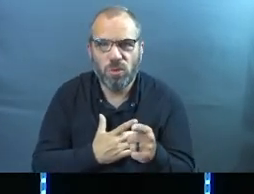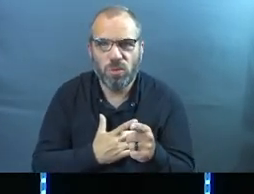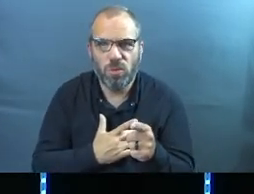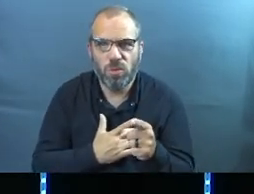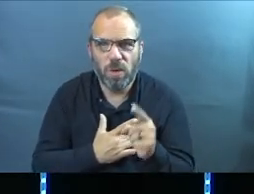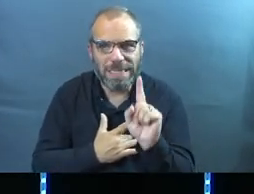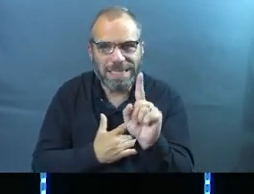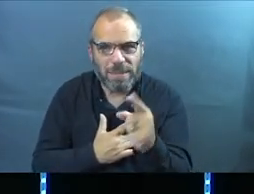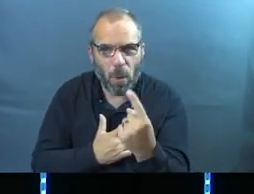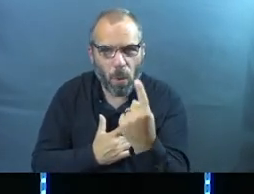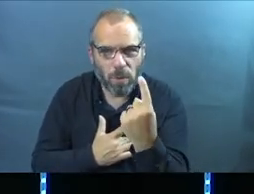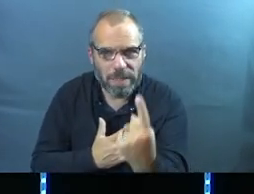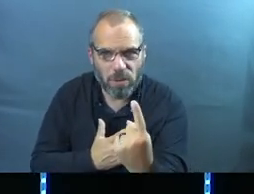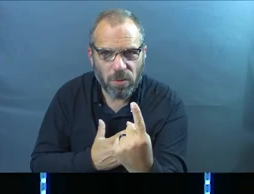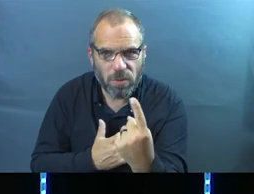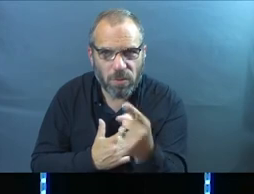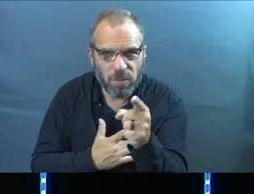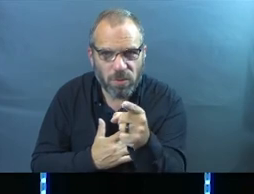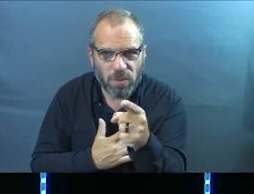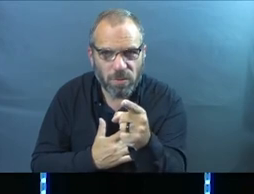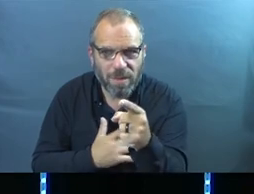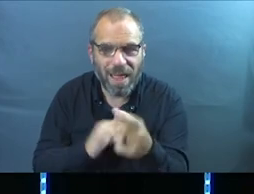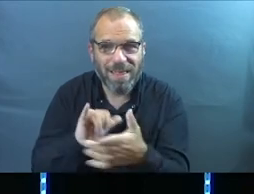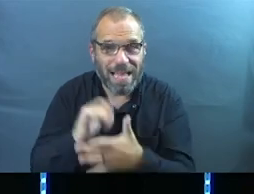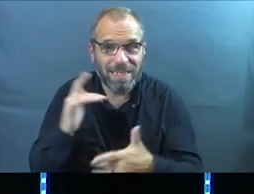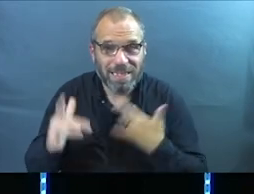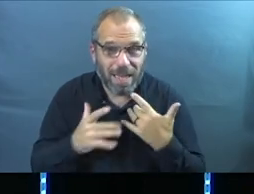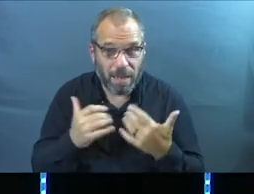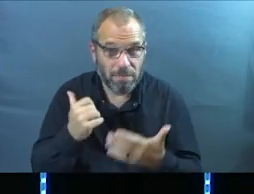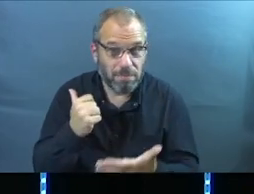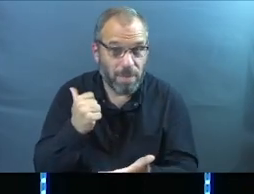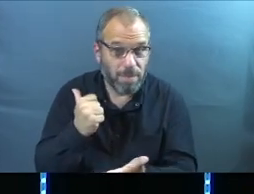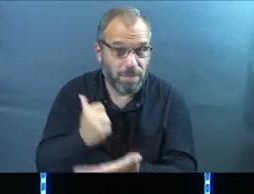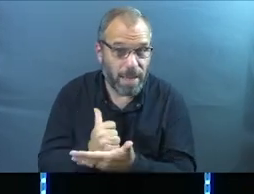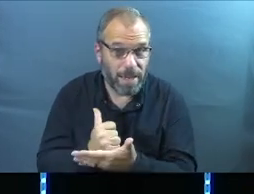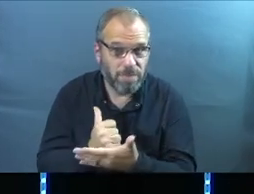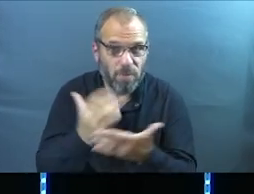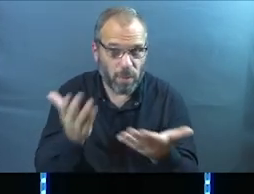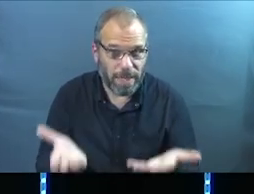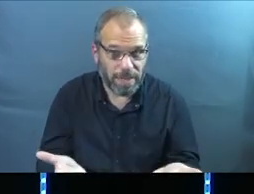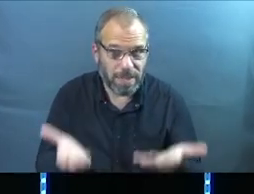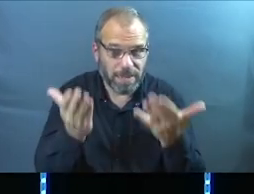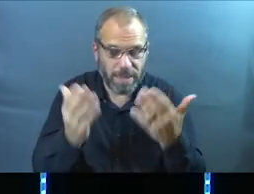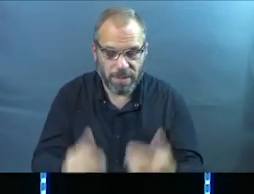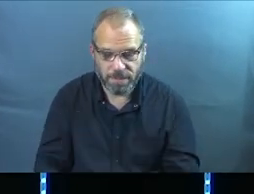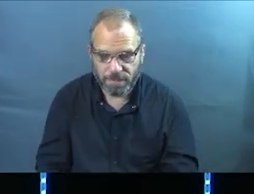for you today. That's what's exciting about that, amen? Why don't you guys stand?